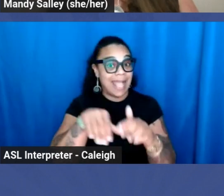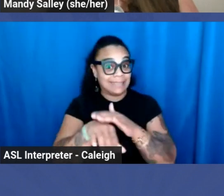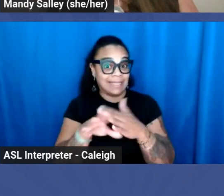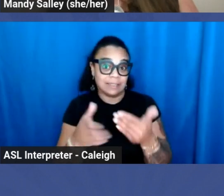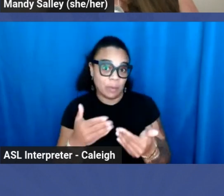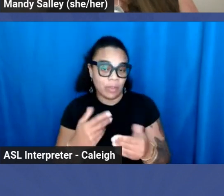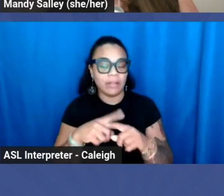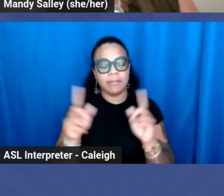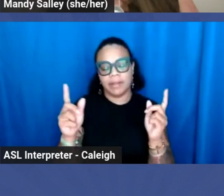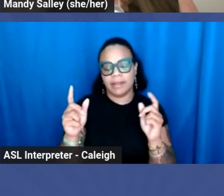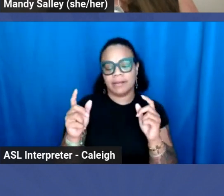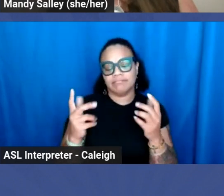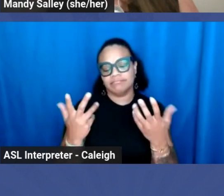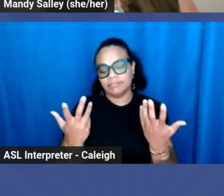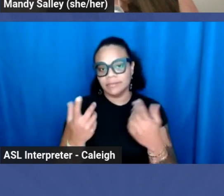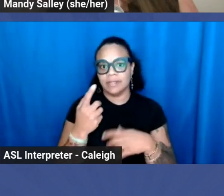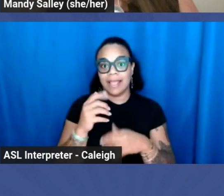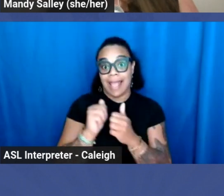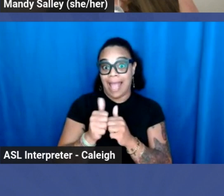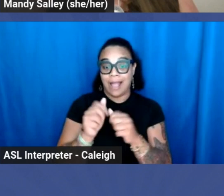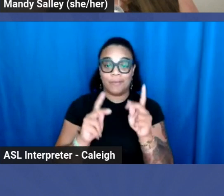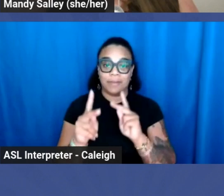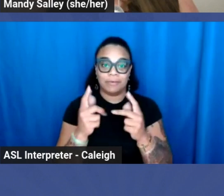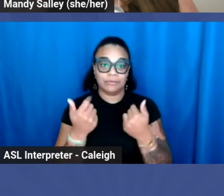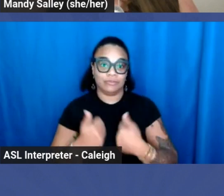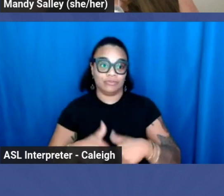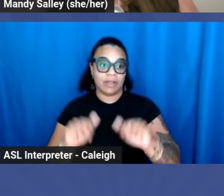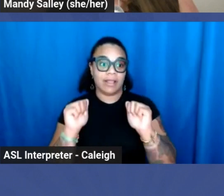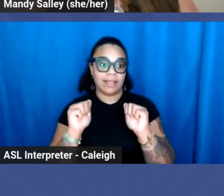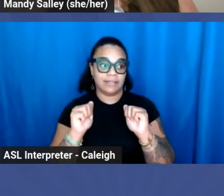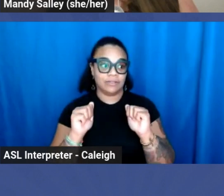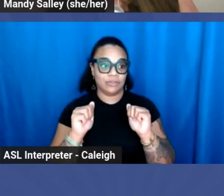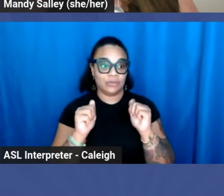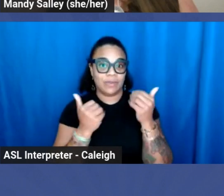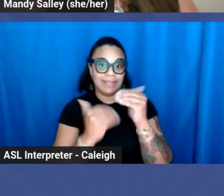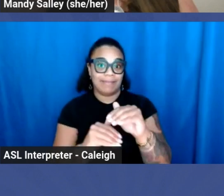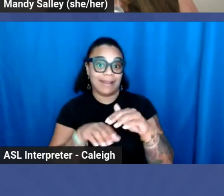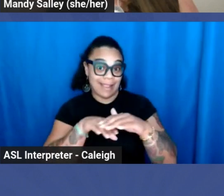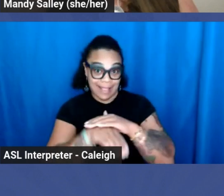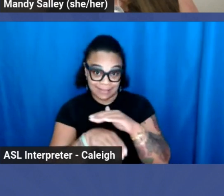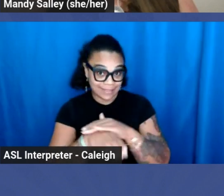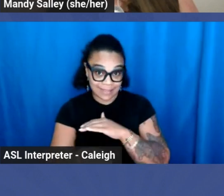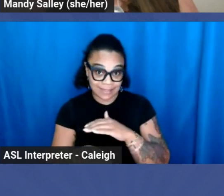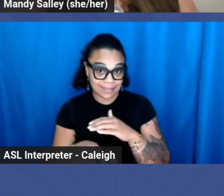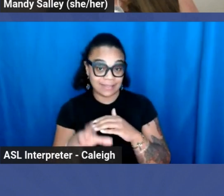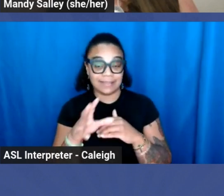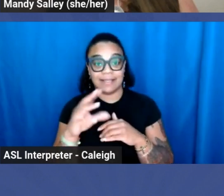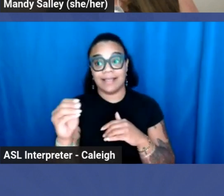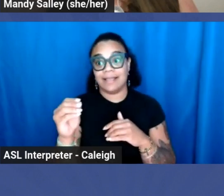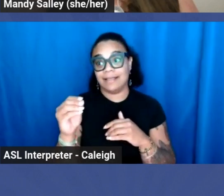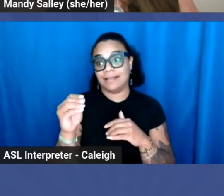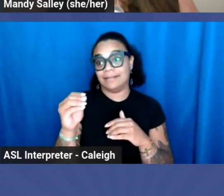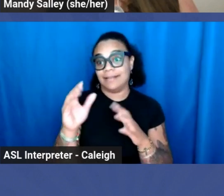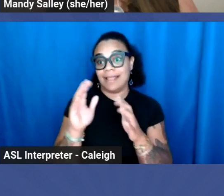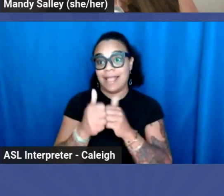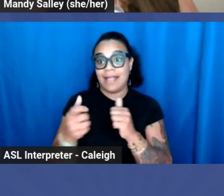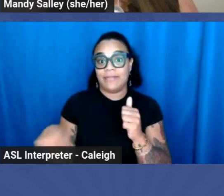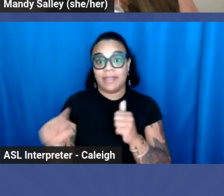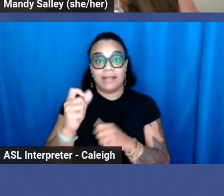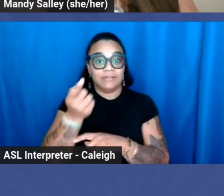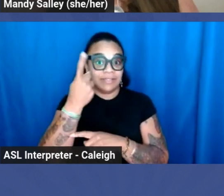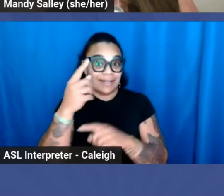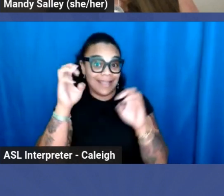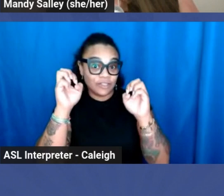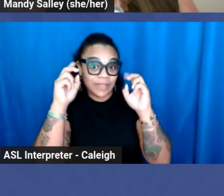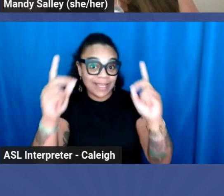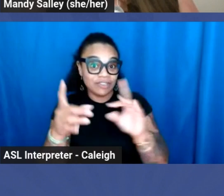of the ways that folks are trying to limit access and understand and our understanding of education